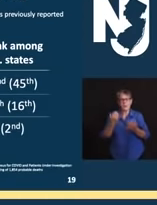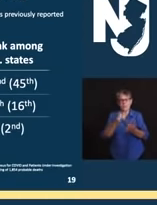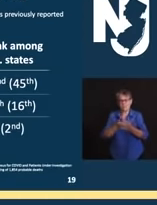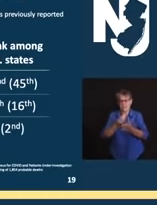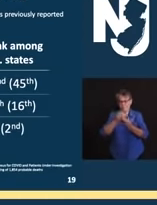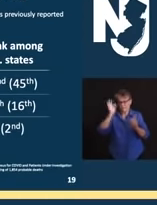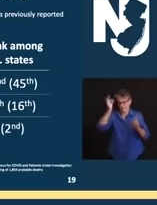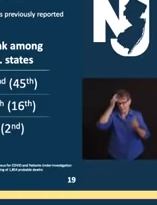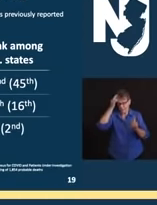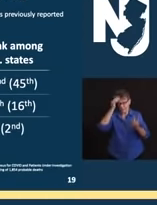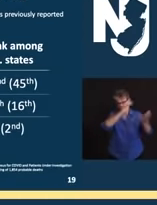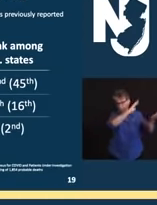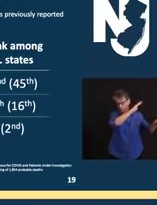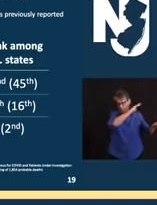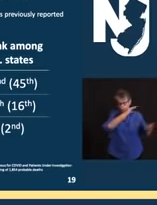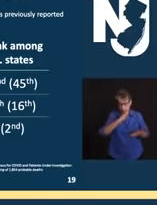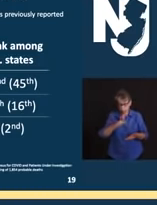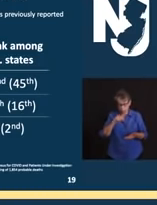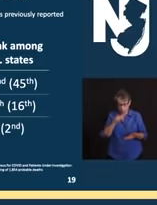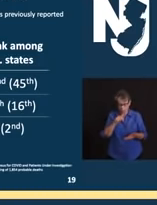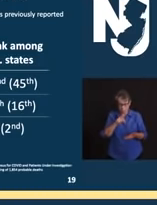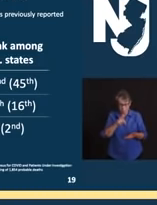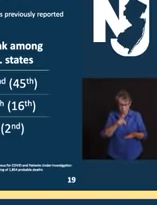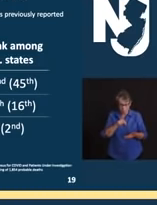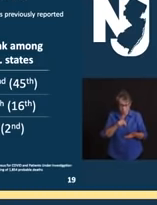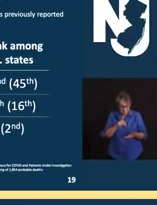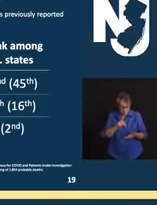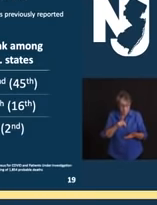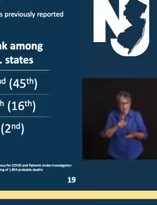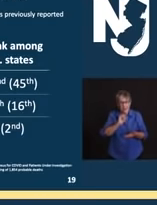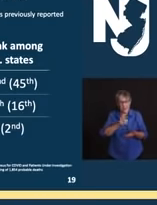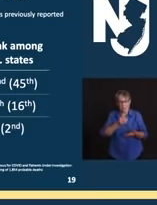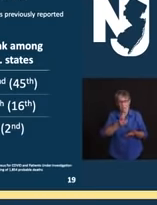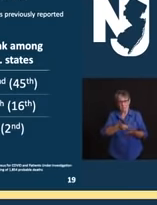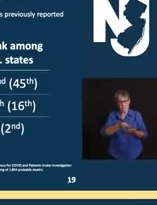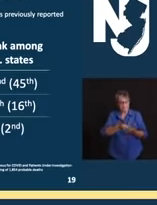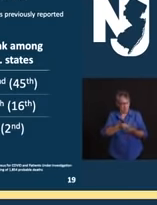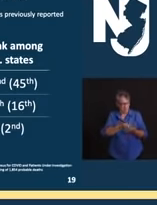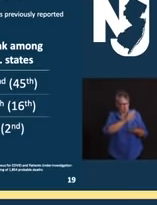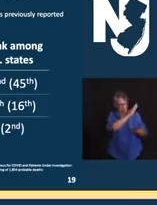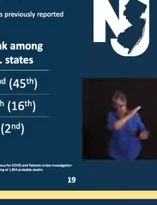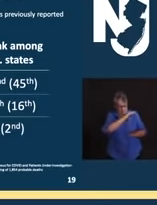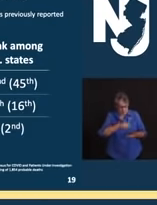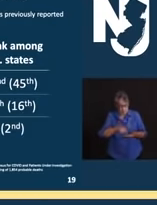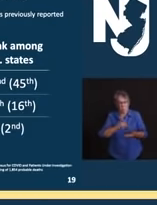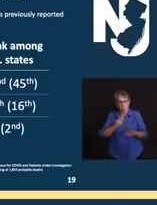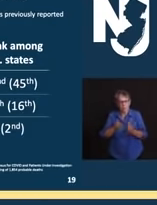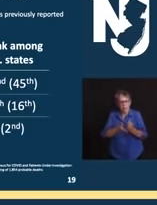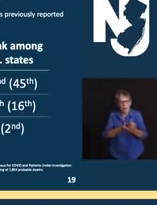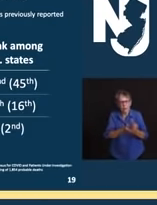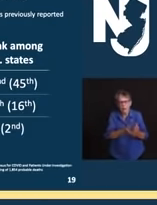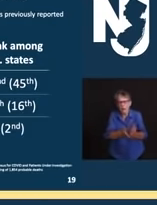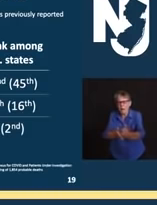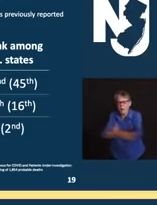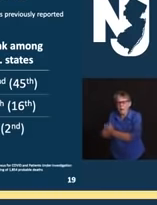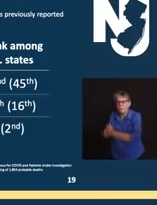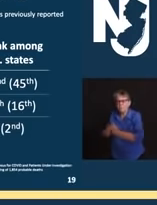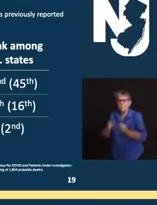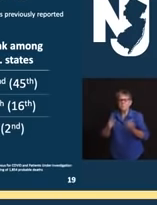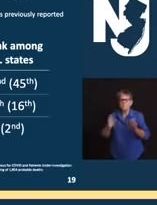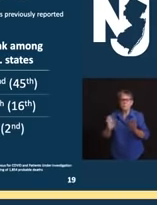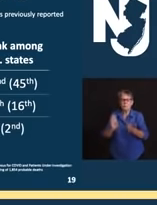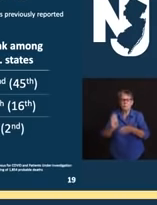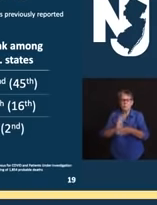going forward here in state. Again, all with the objective to try to help the folks out who have been crushed by this. But we